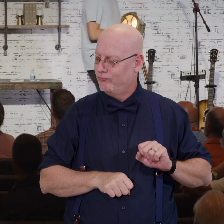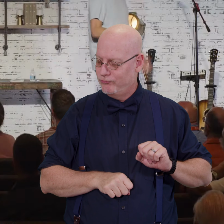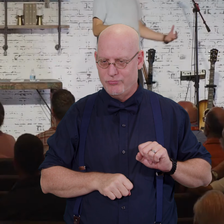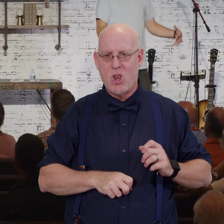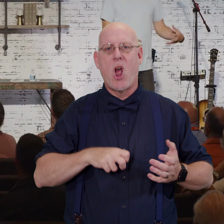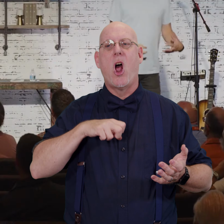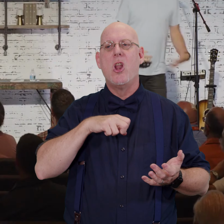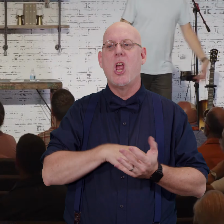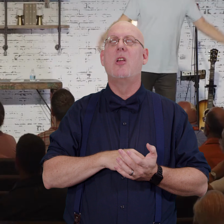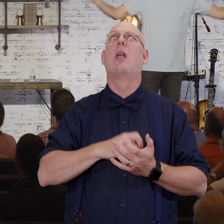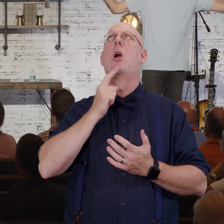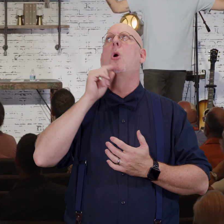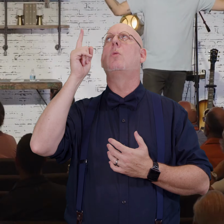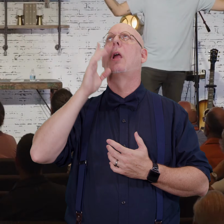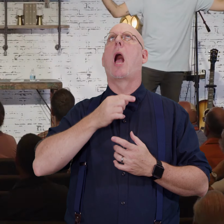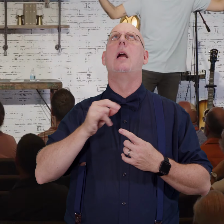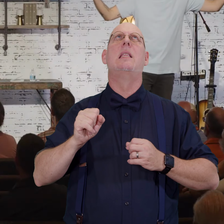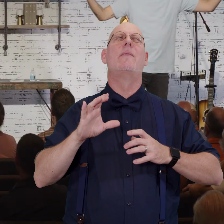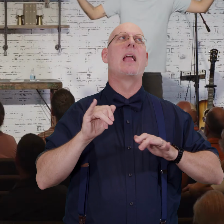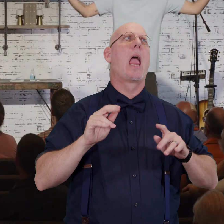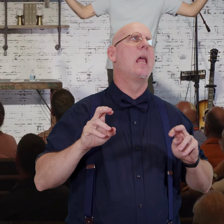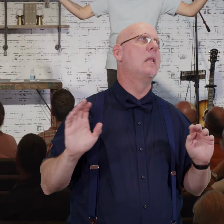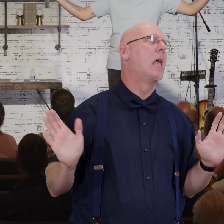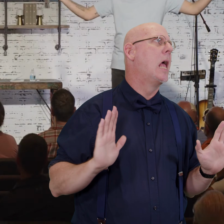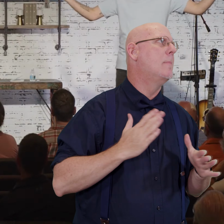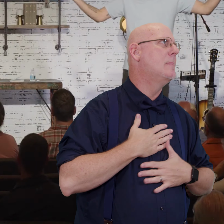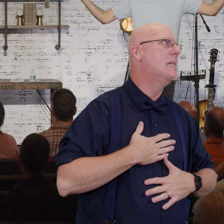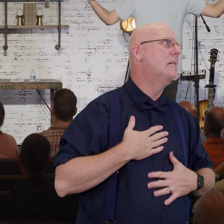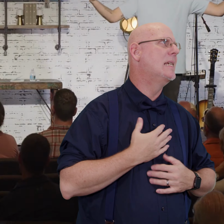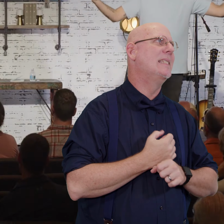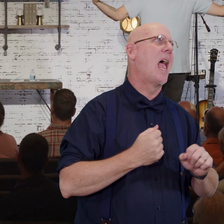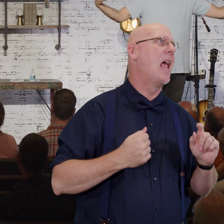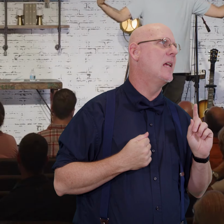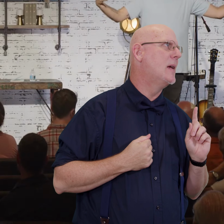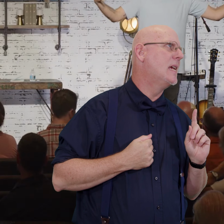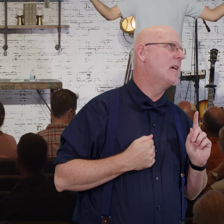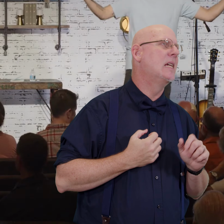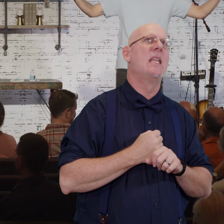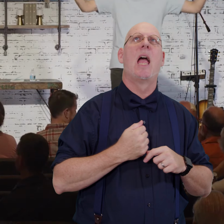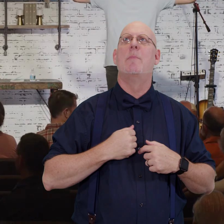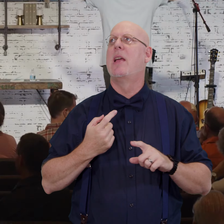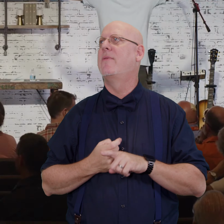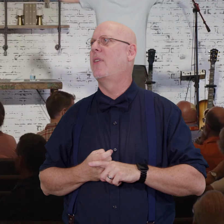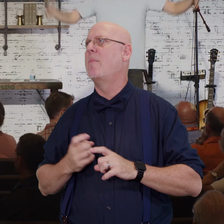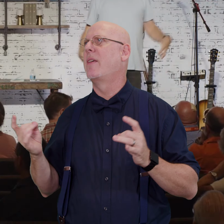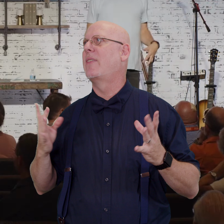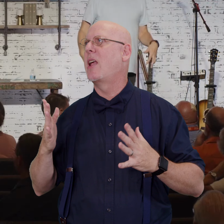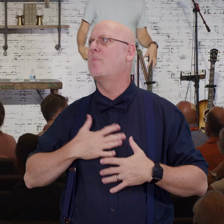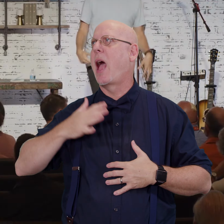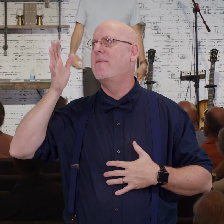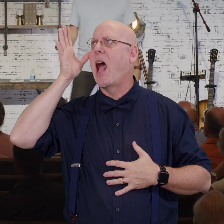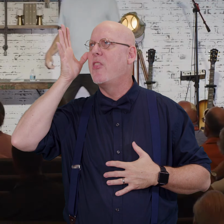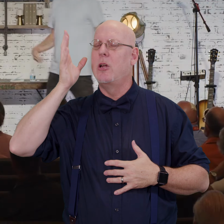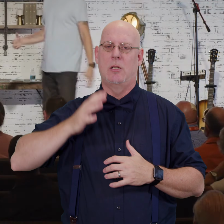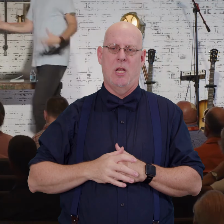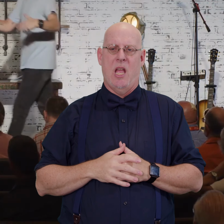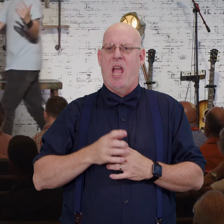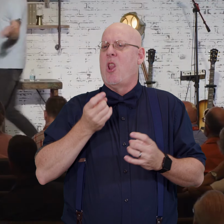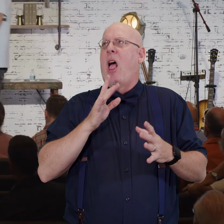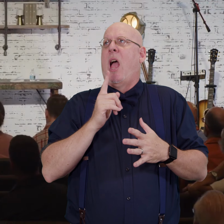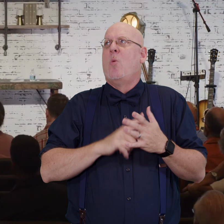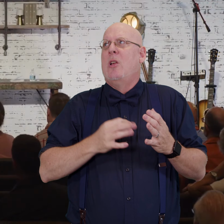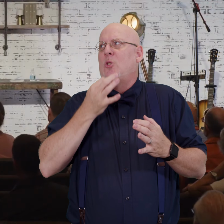She is on her knees and going, oh, gods of Canaan, please, like, save me. Save me from the ferocity of my father. I